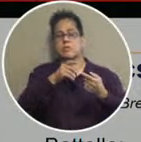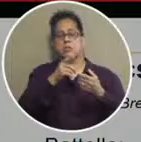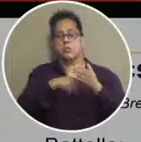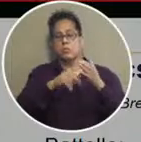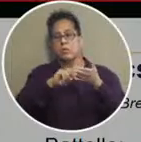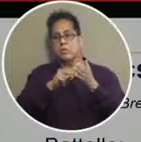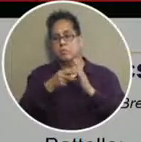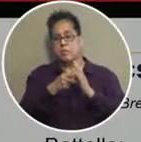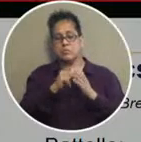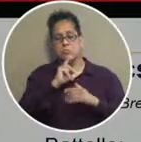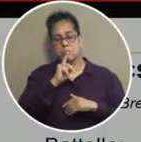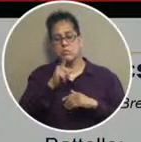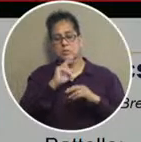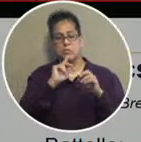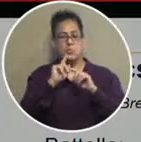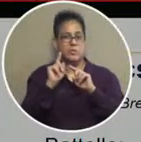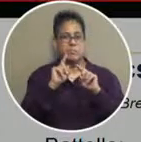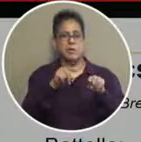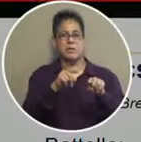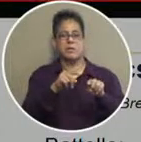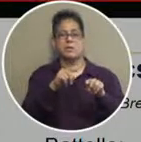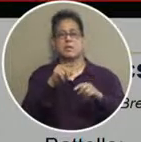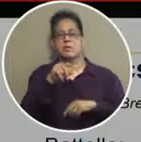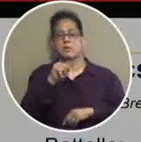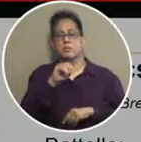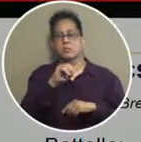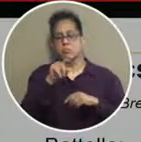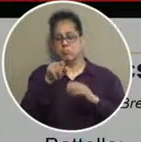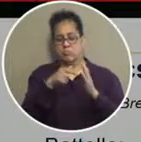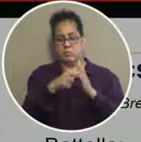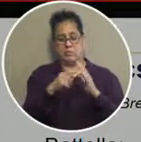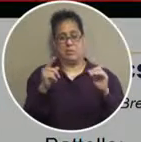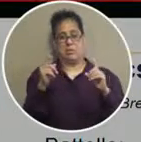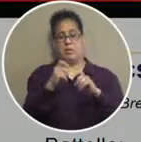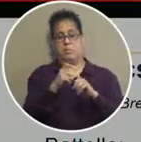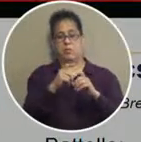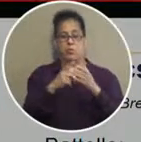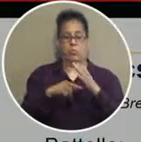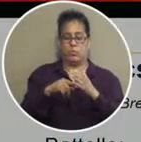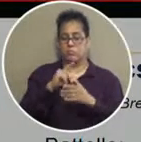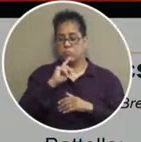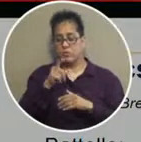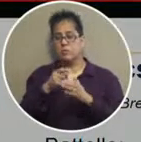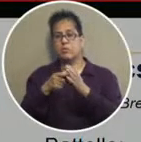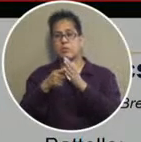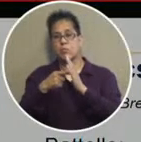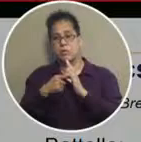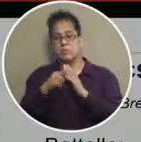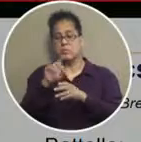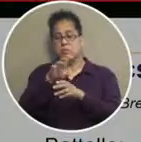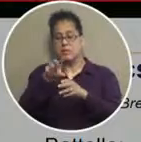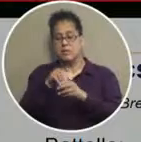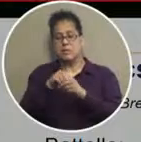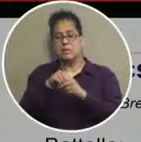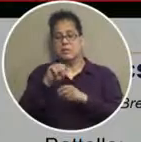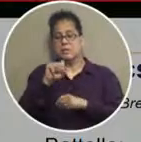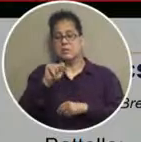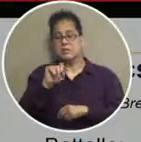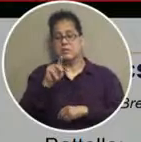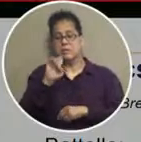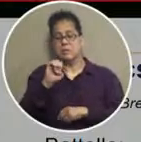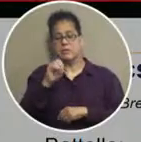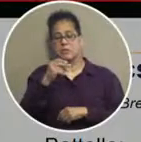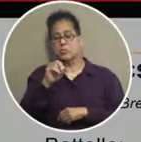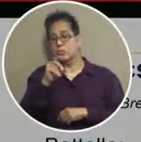it means to really respond to a disease this complex and what it takes to really engage stakeholders